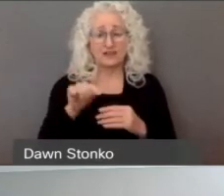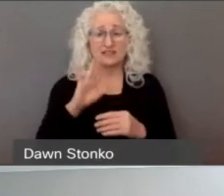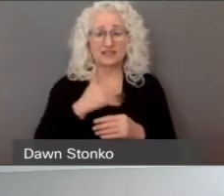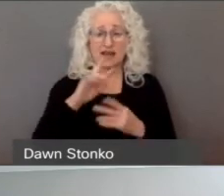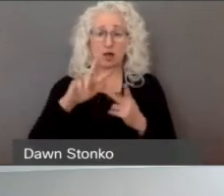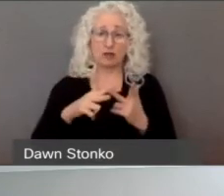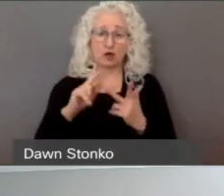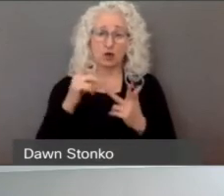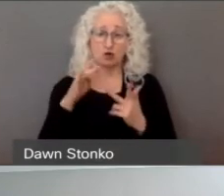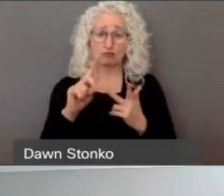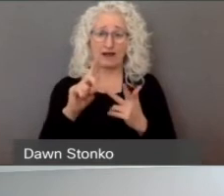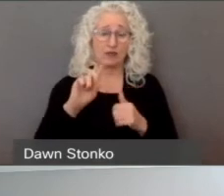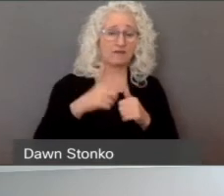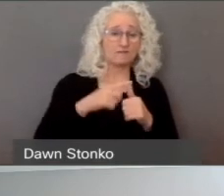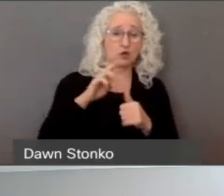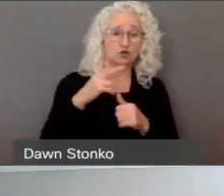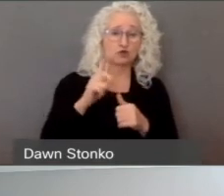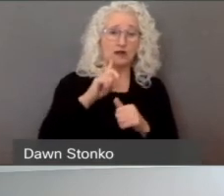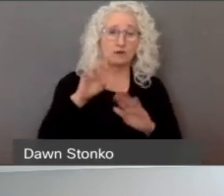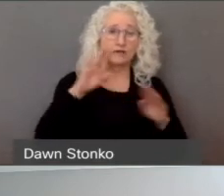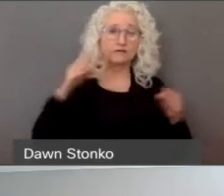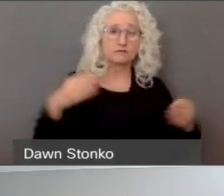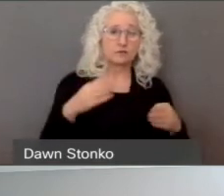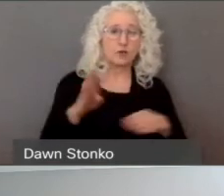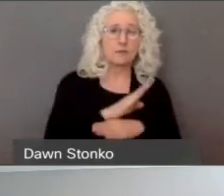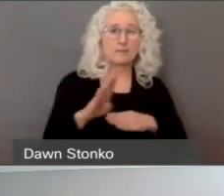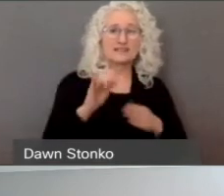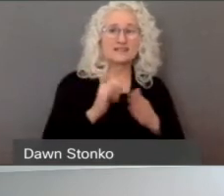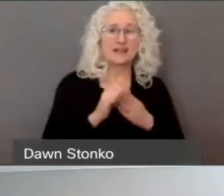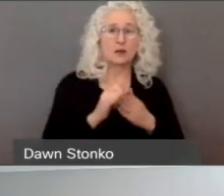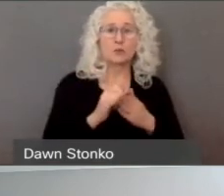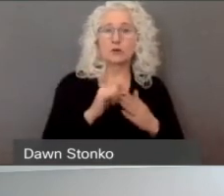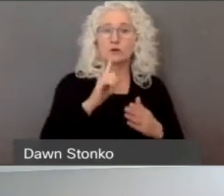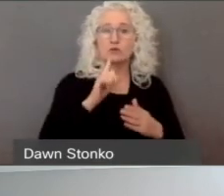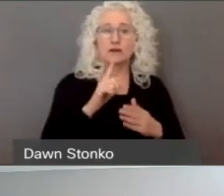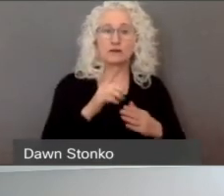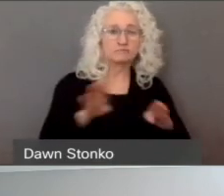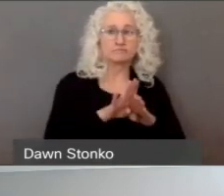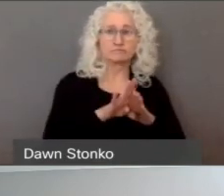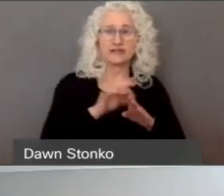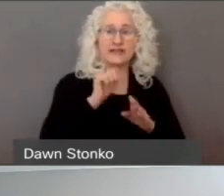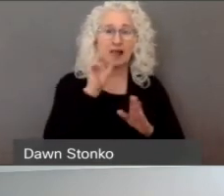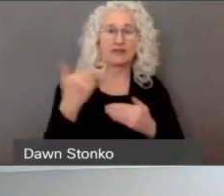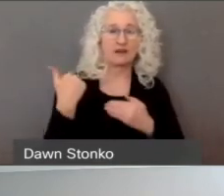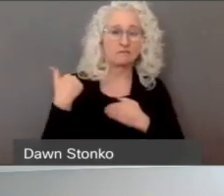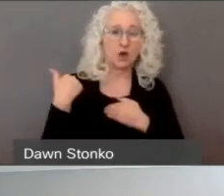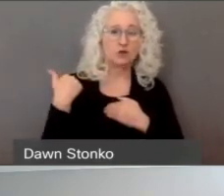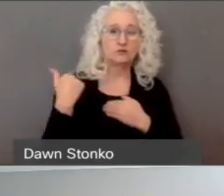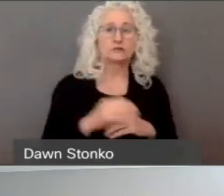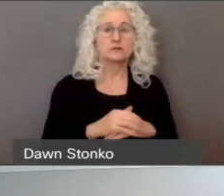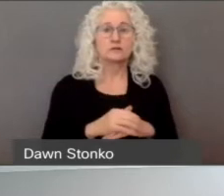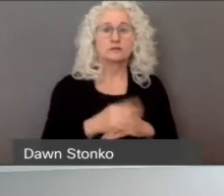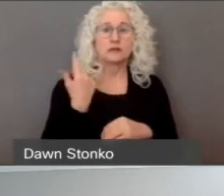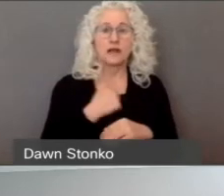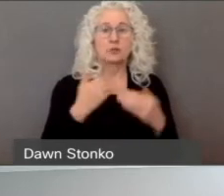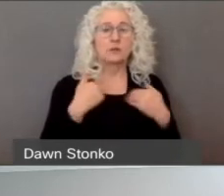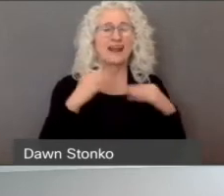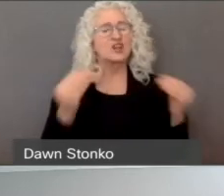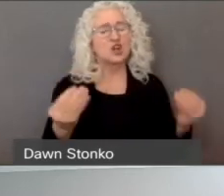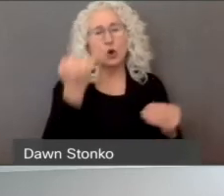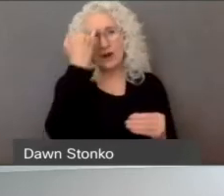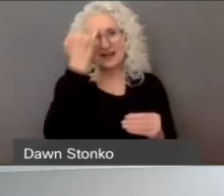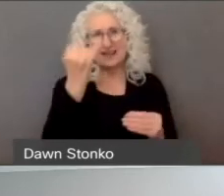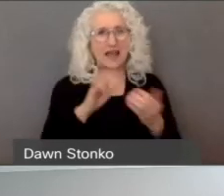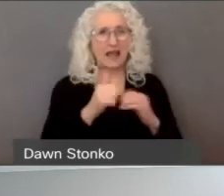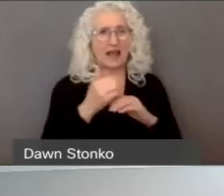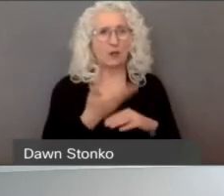first round really focused on those businesses that were shuttered through no fault of their own. And we had no idea how